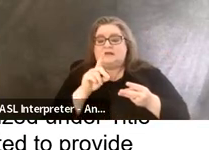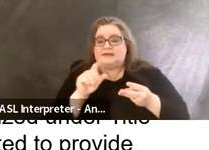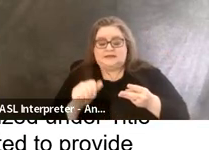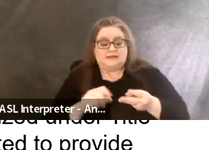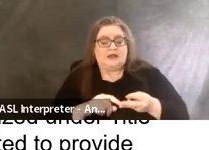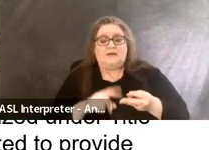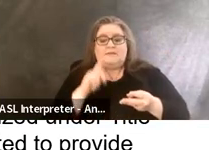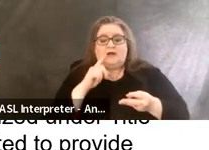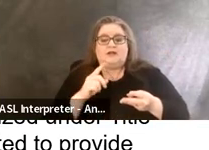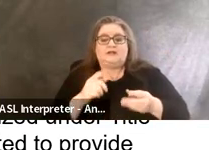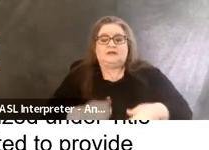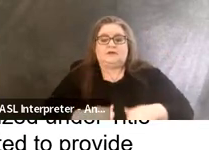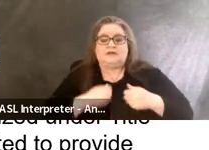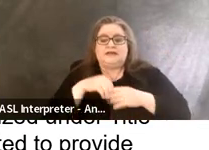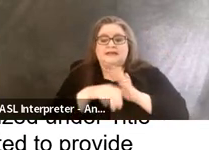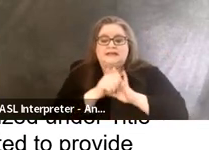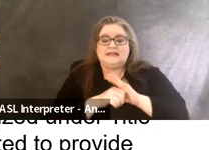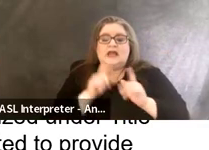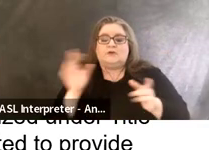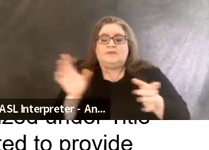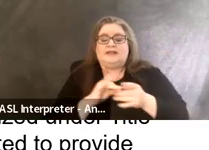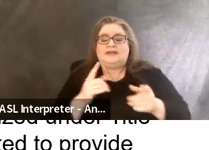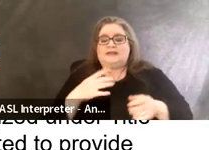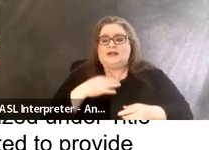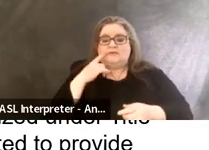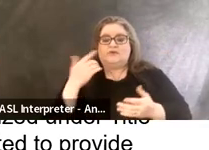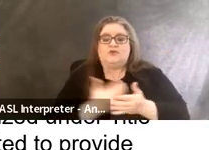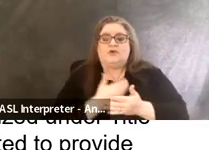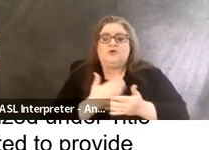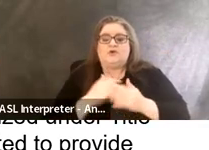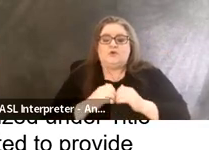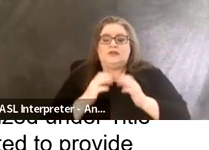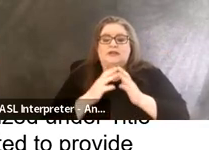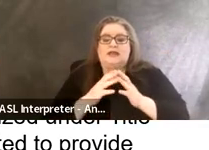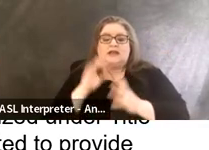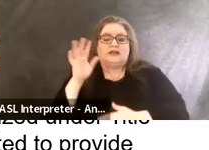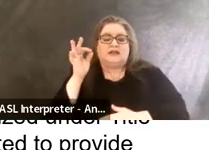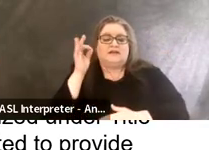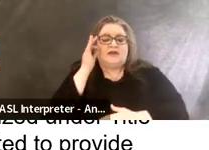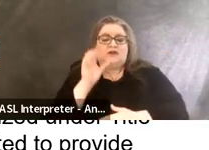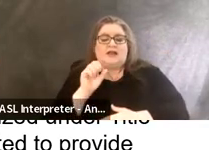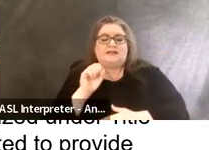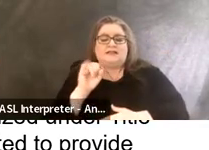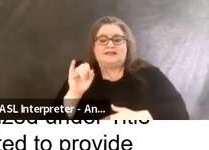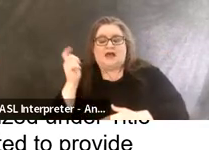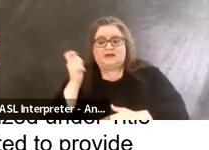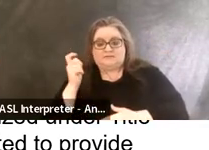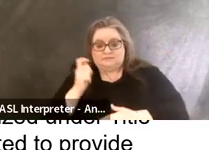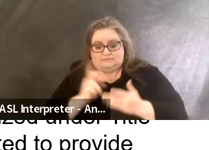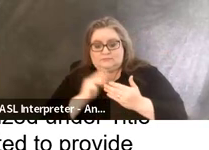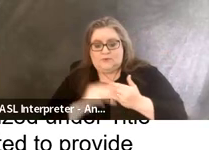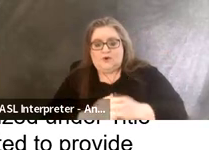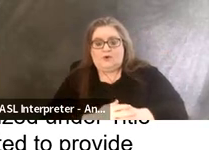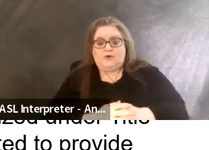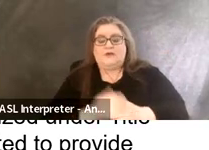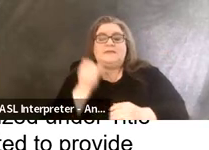residents of a state, could be linked to eligibility for the newly enacted federal SSI program if a